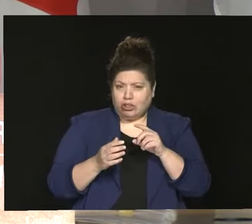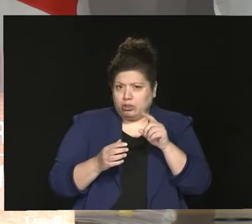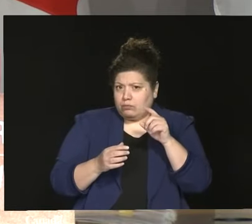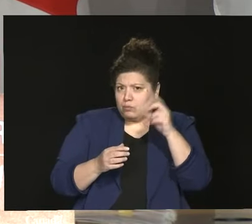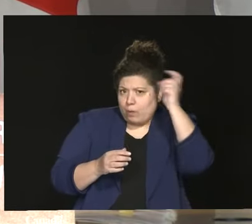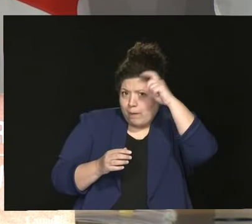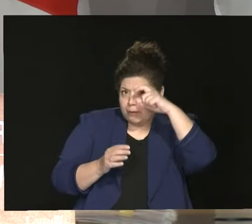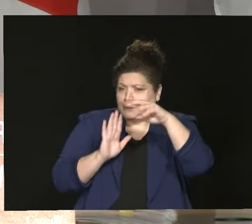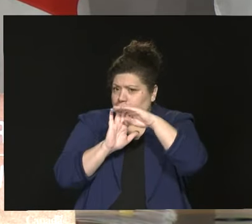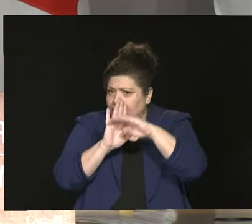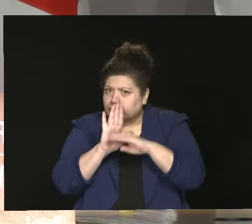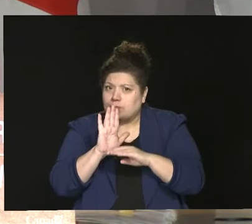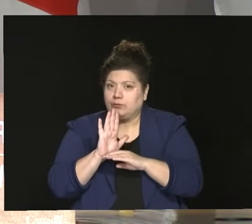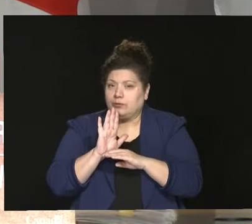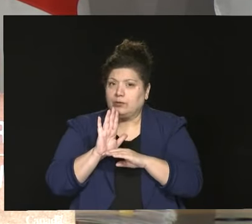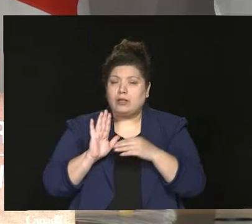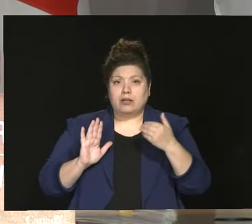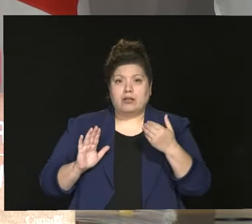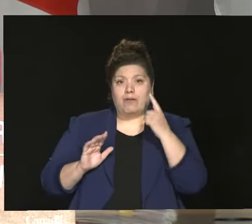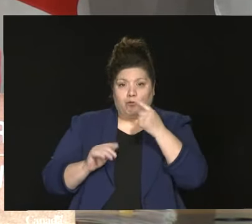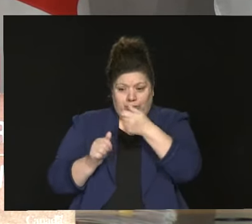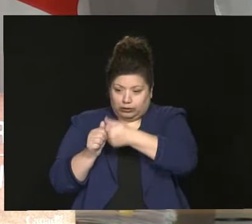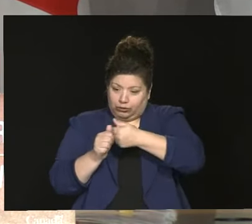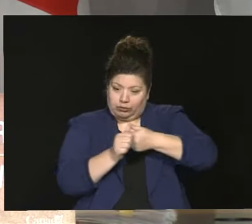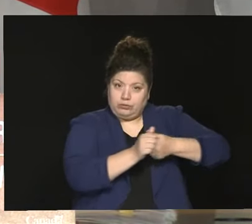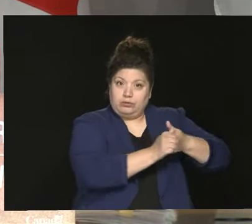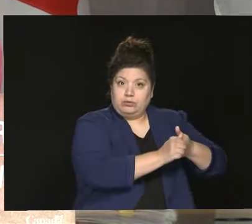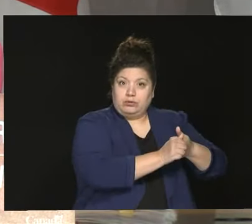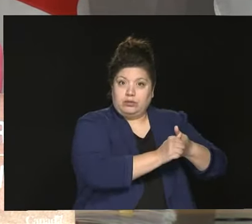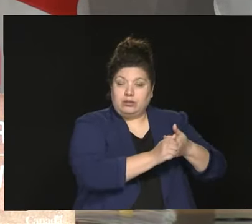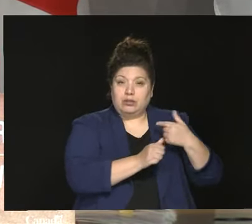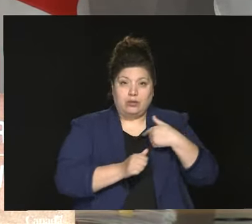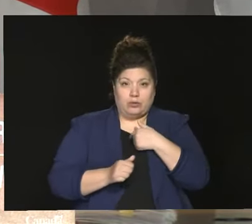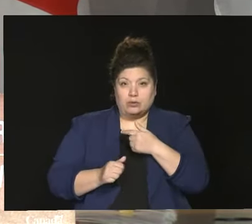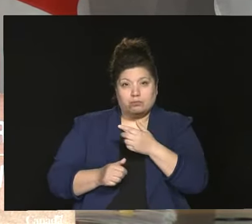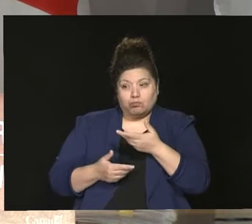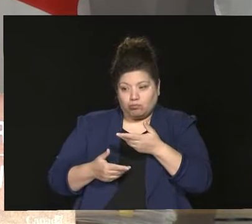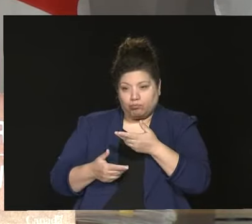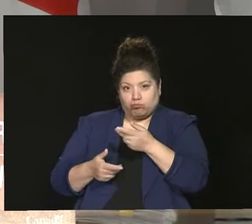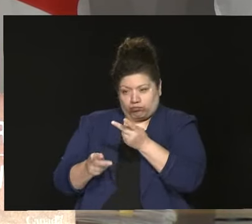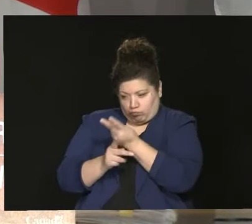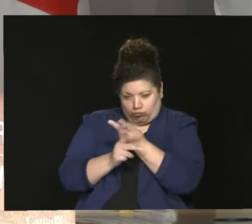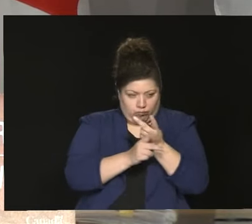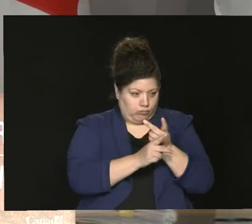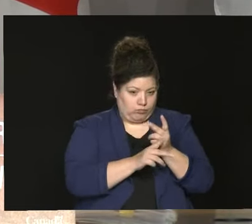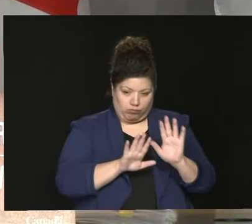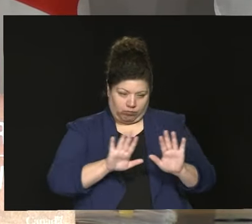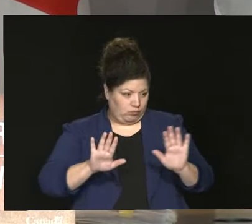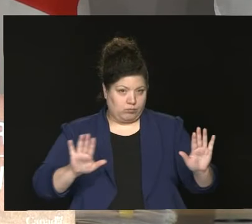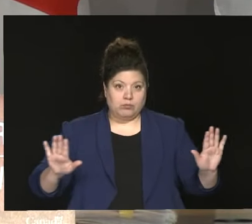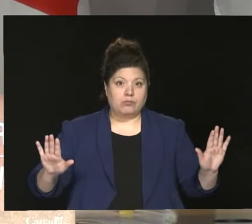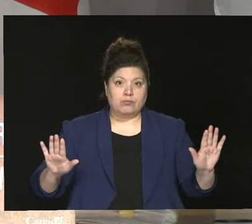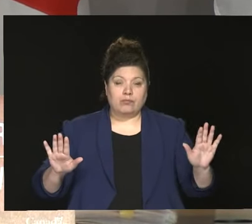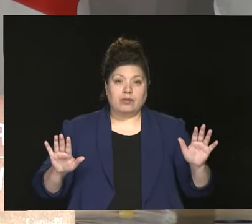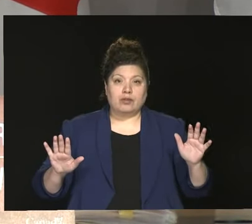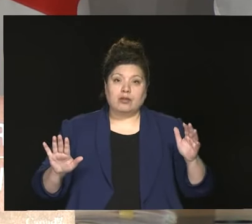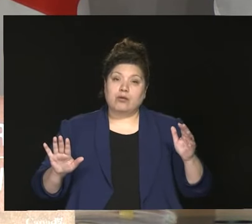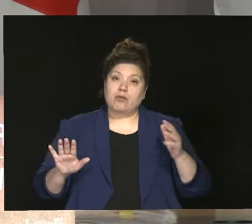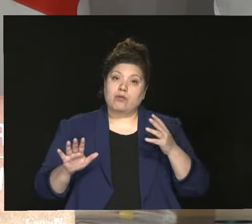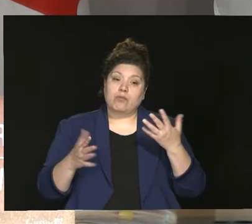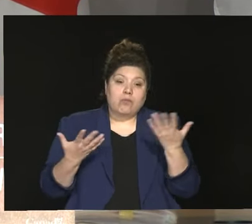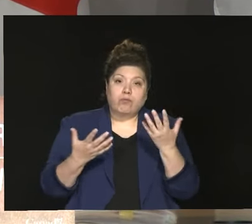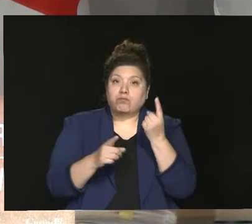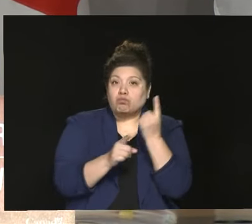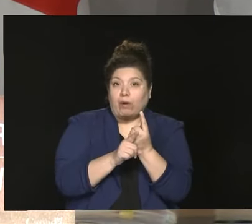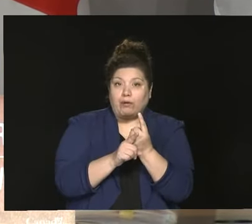and territories to calibrate the sort of path to the new normal.